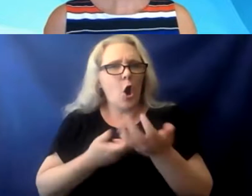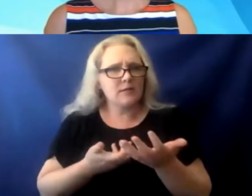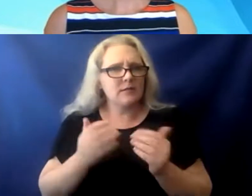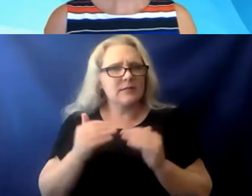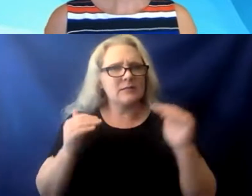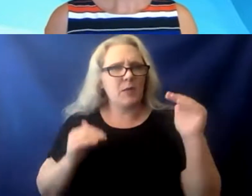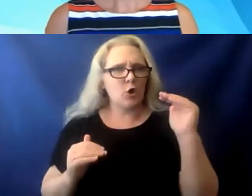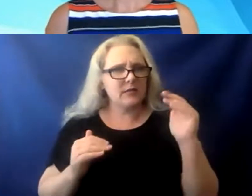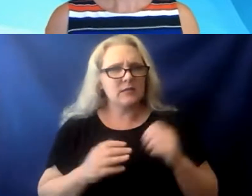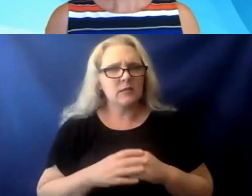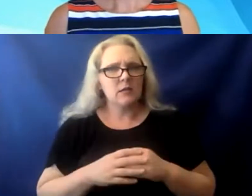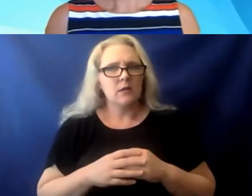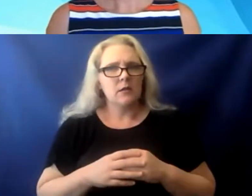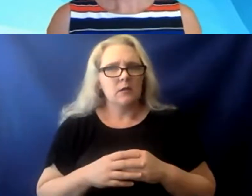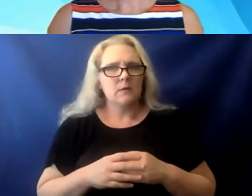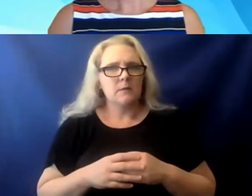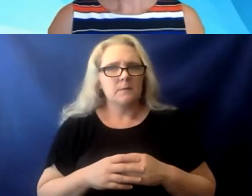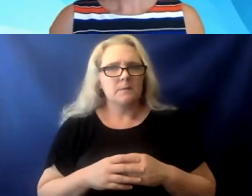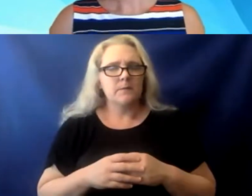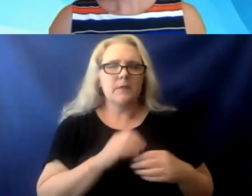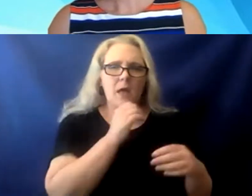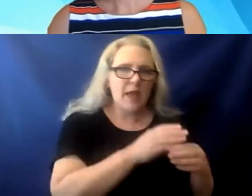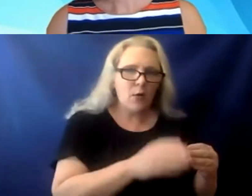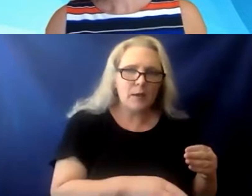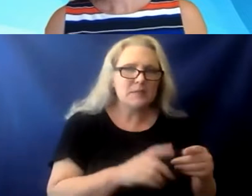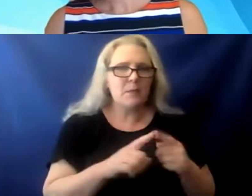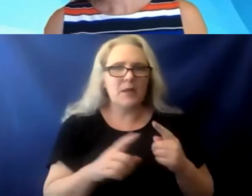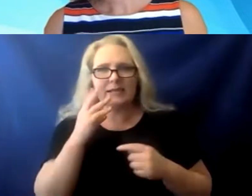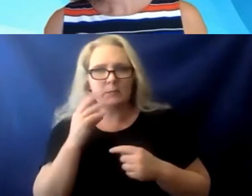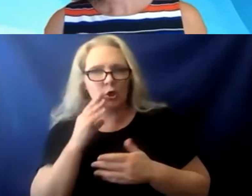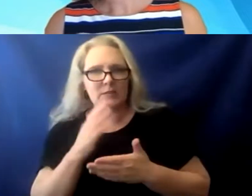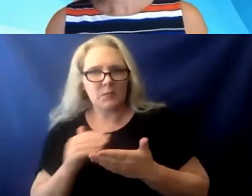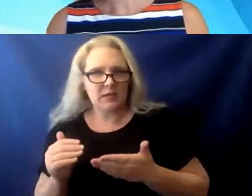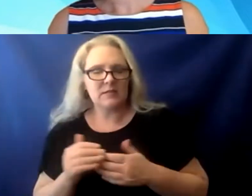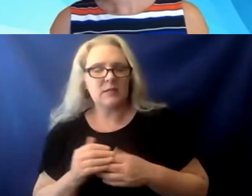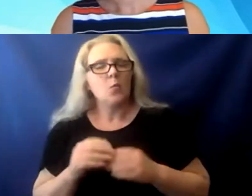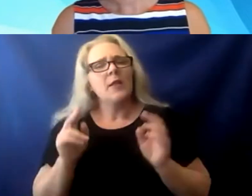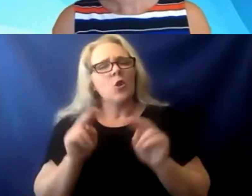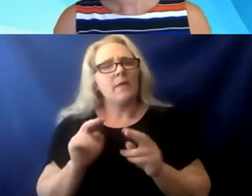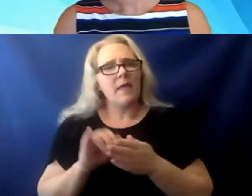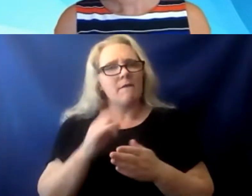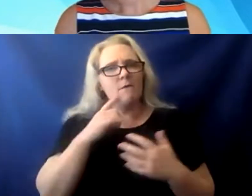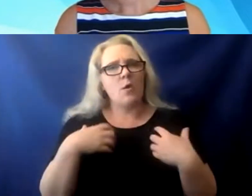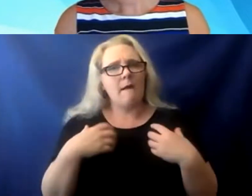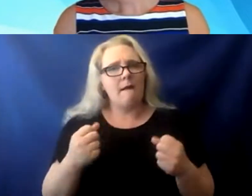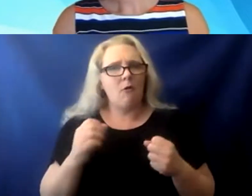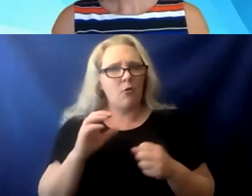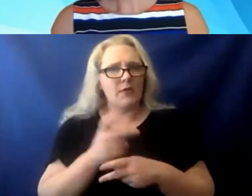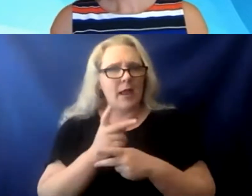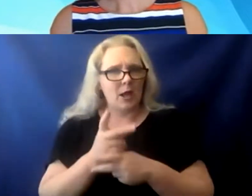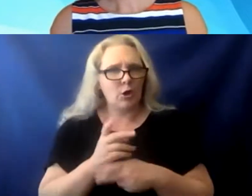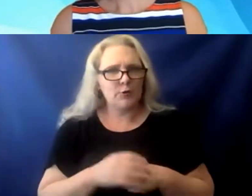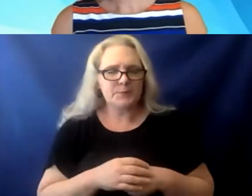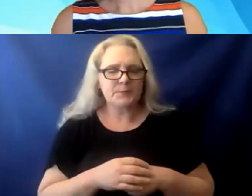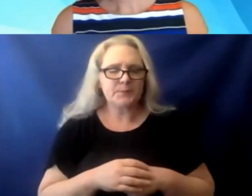sort of the outcomes, but really the experience piece is a lot of what we look at least in healthcare, when we try to understand disparities. So that's the other piece